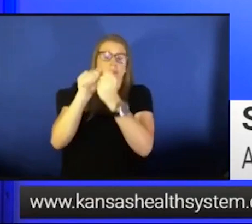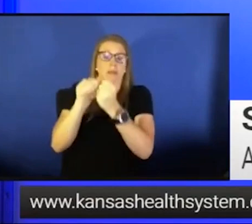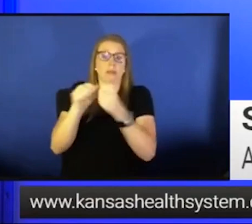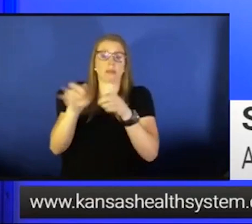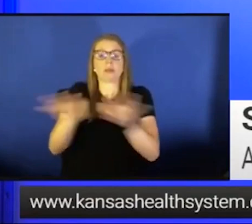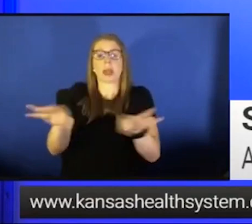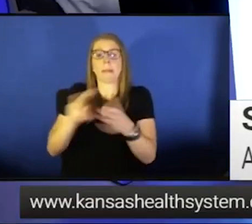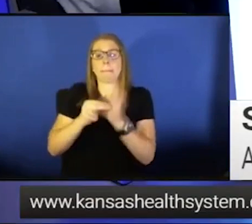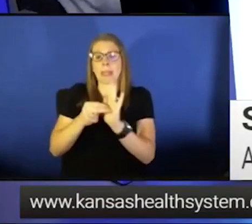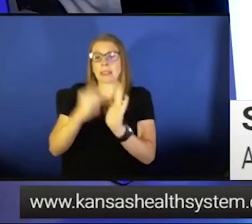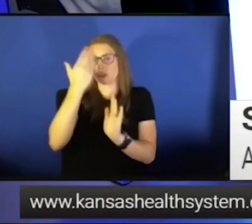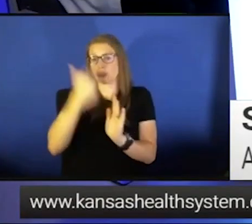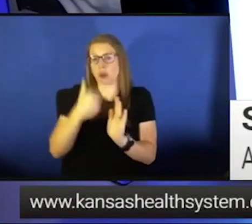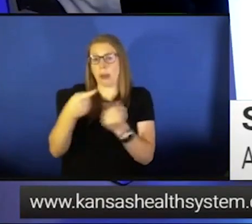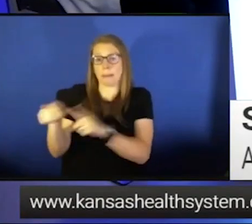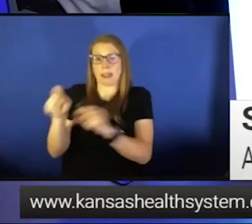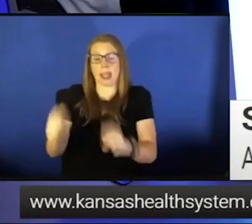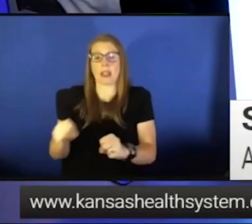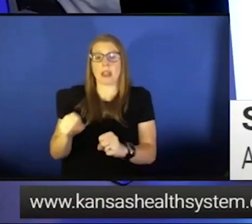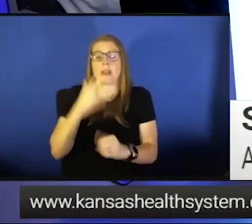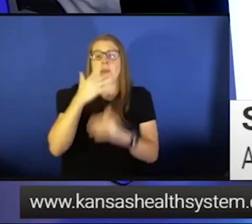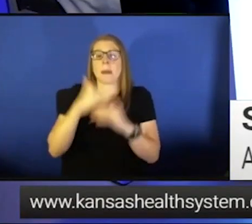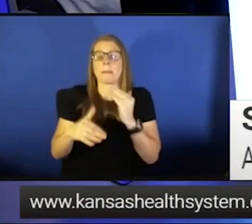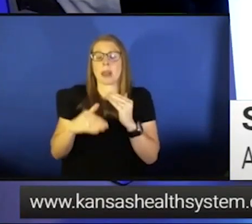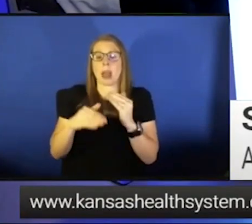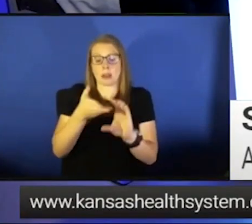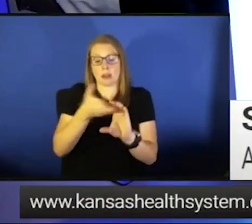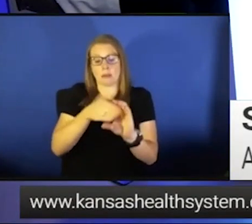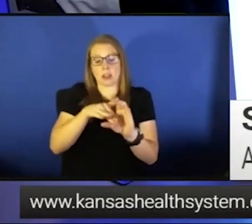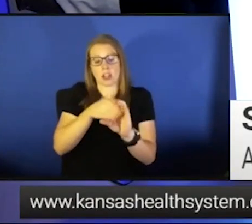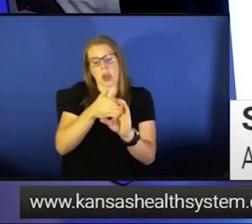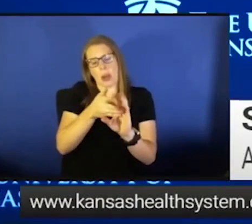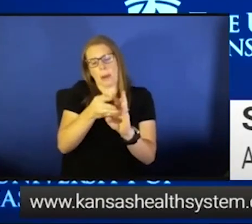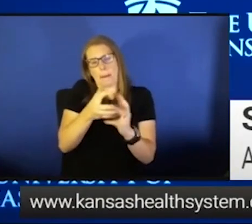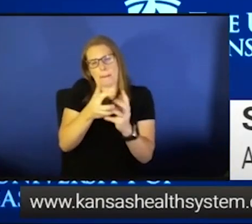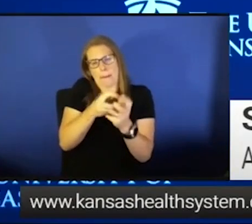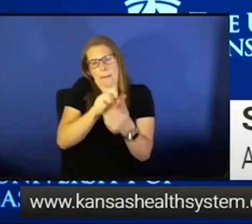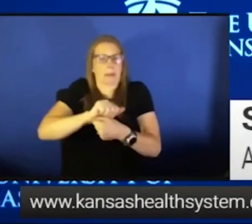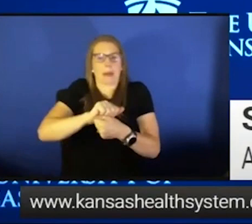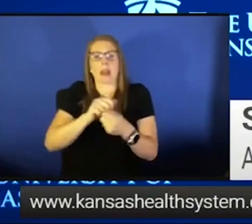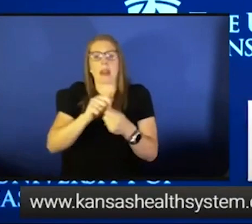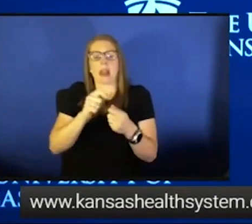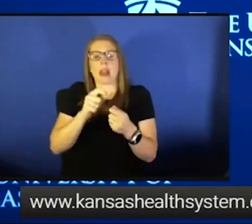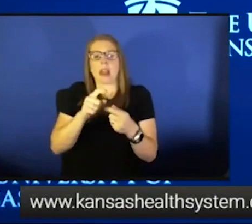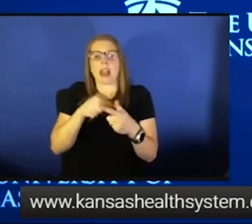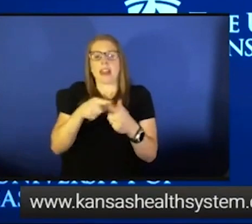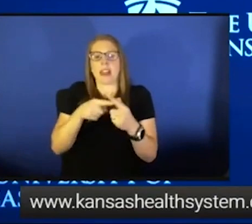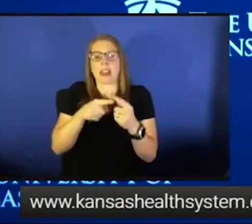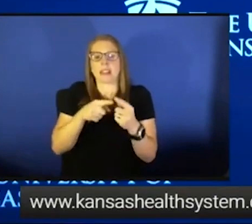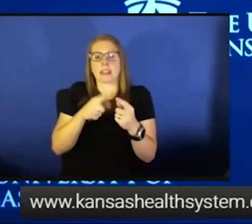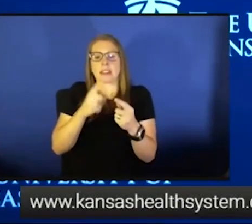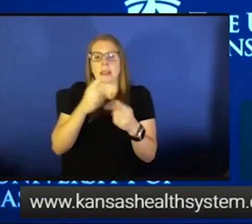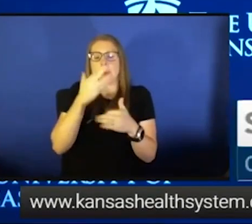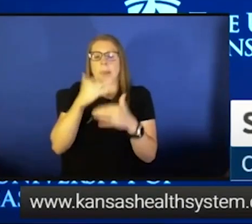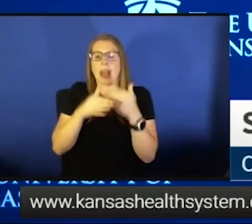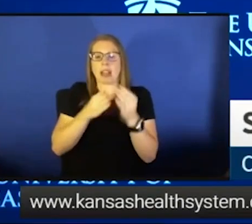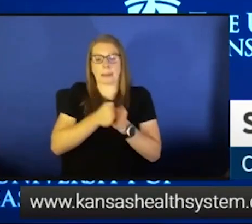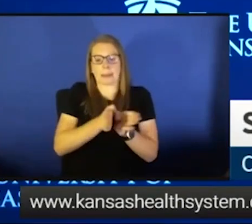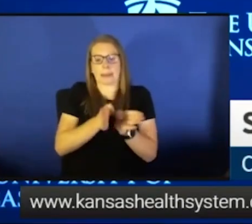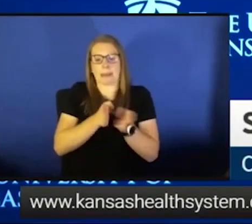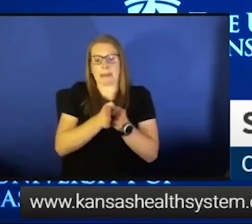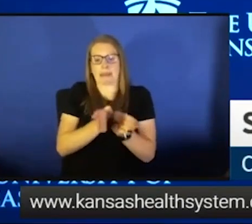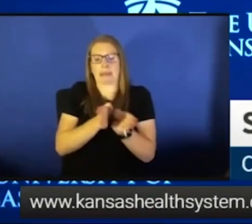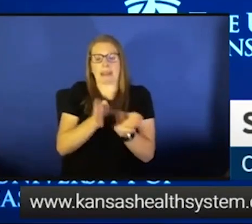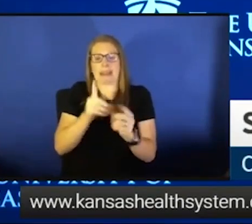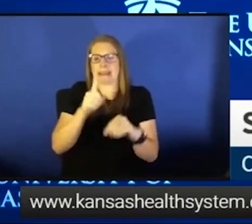happen. I think the key is the blood vessels, the walls get torn apart a little. Yes. The blood dissects in between those walls, Right. and then it can't get to where it's supposed to go. It's